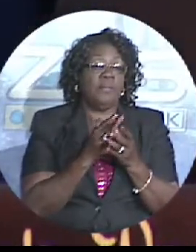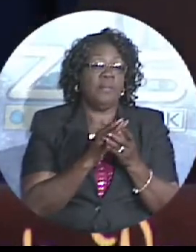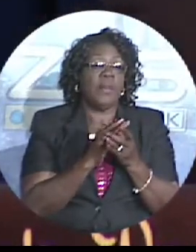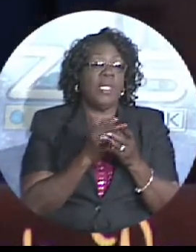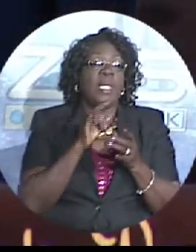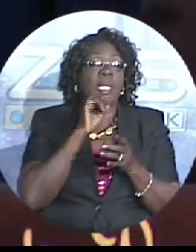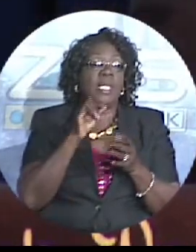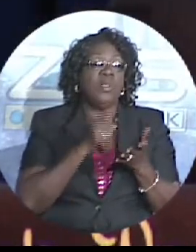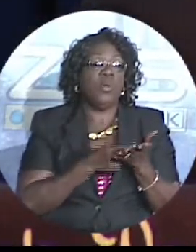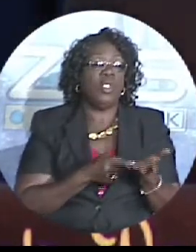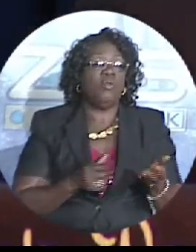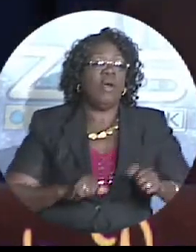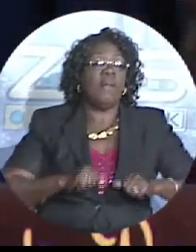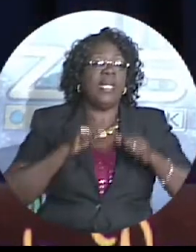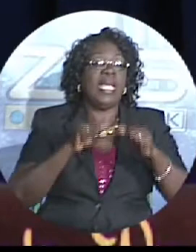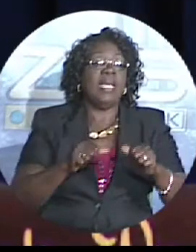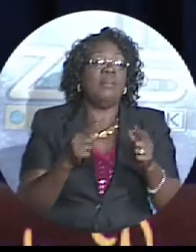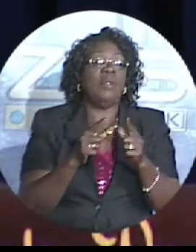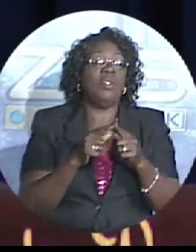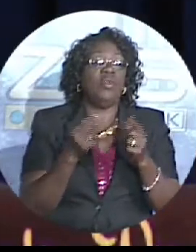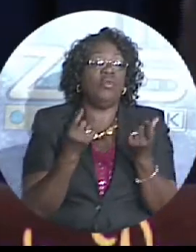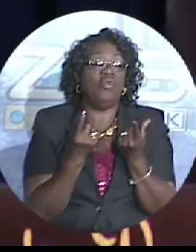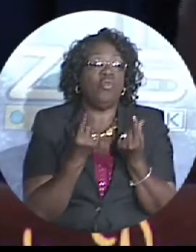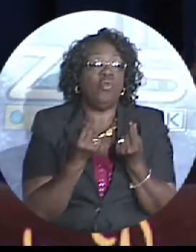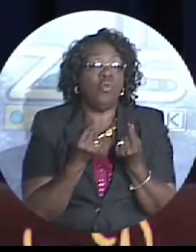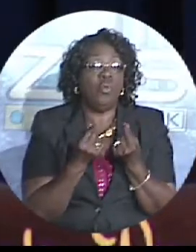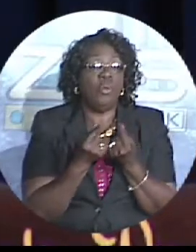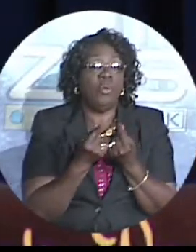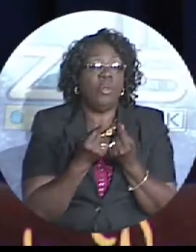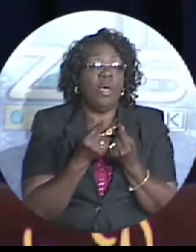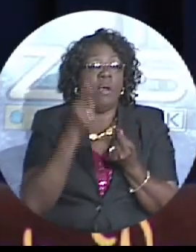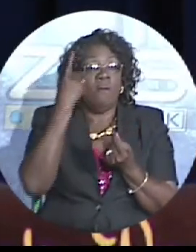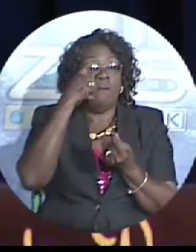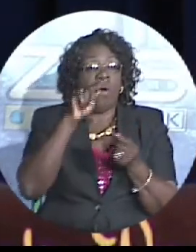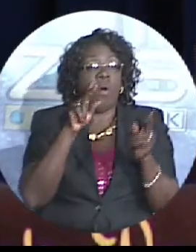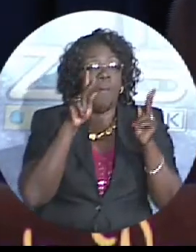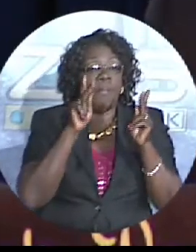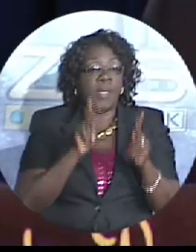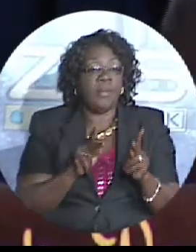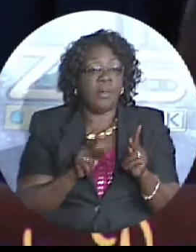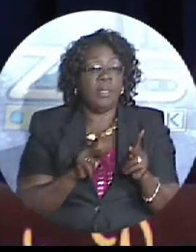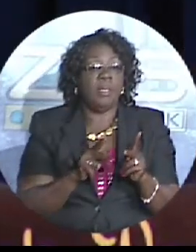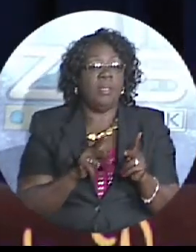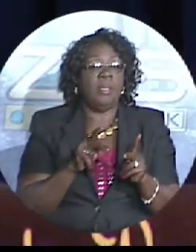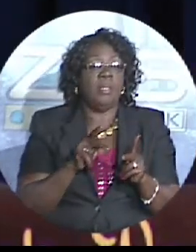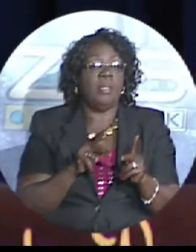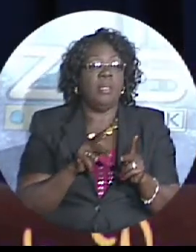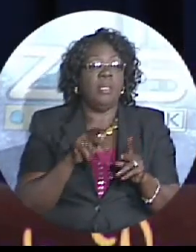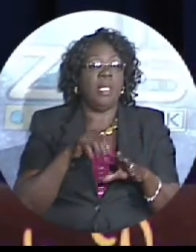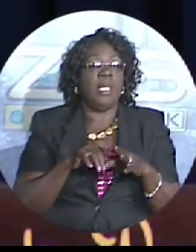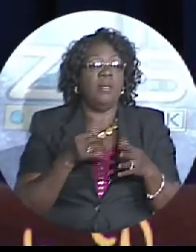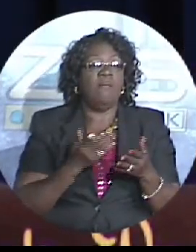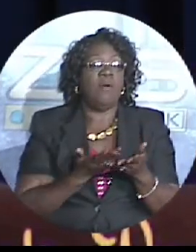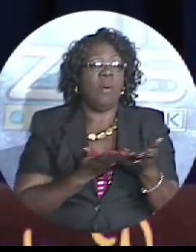is what you have been able to do for people in the form of service.